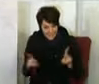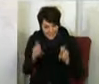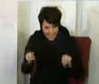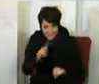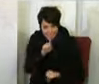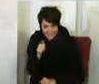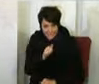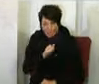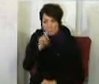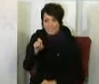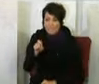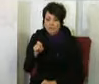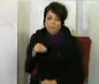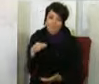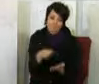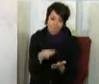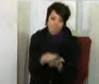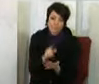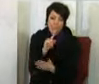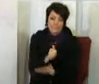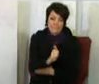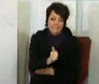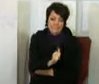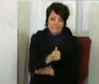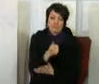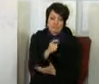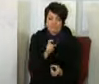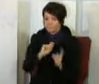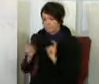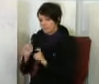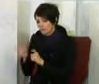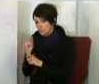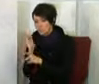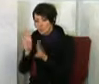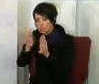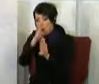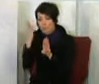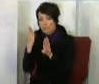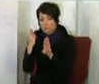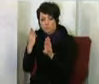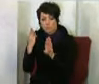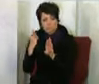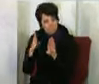ourselves, we need your tithes and offerings to keep our doors open. So please give as you are